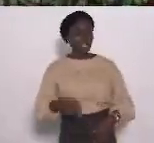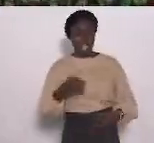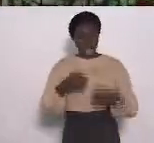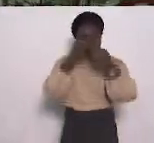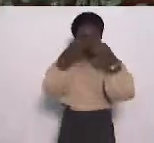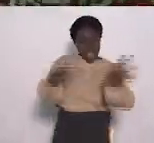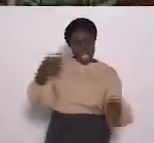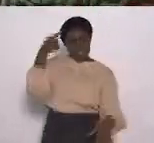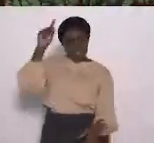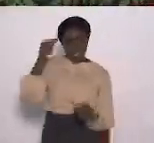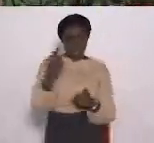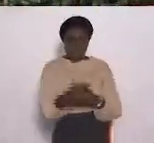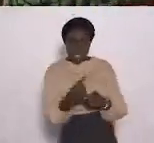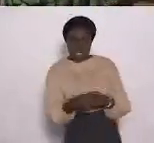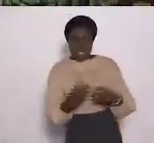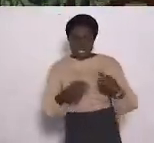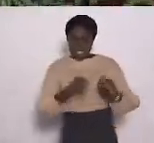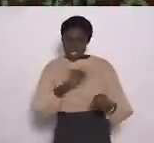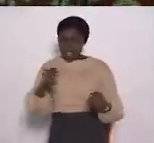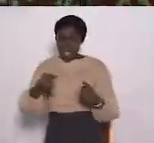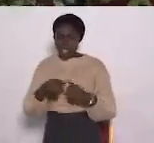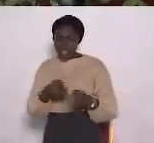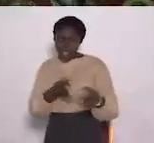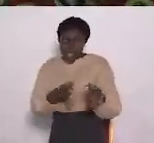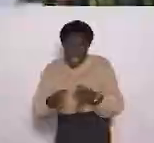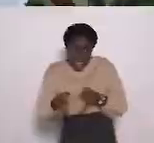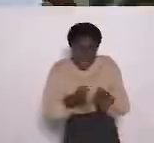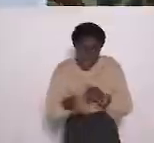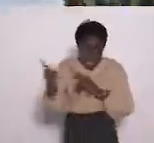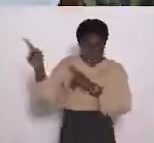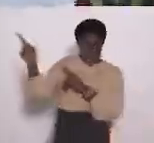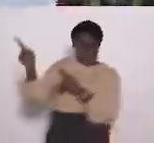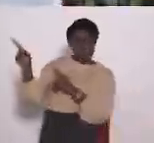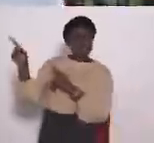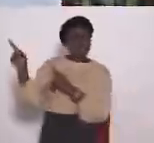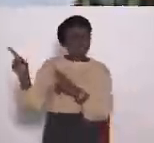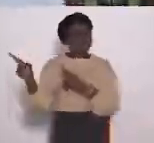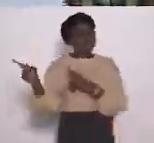more trying to describe Elohim